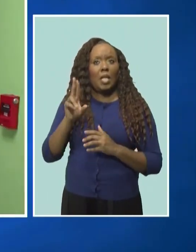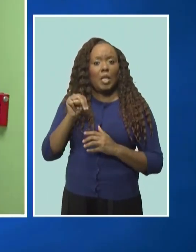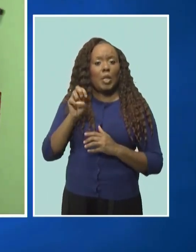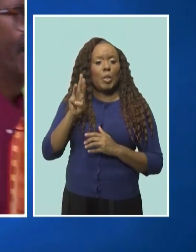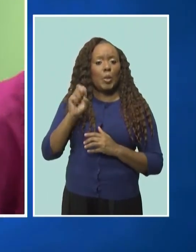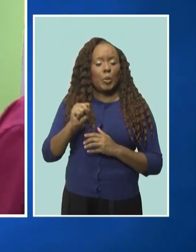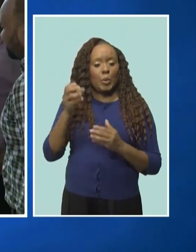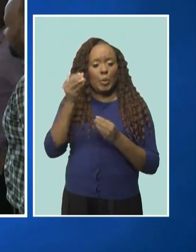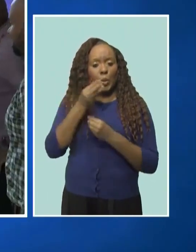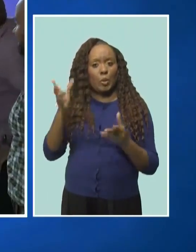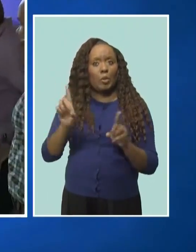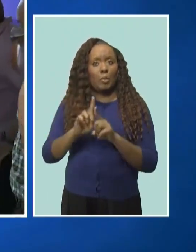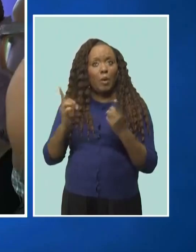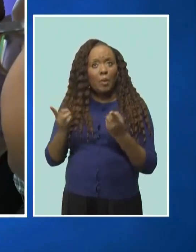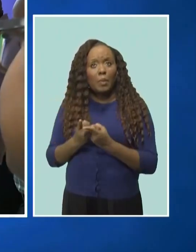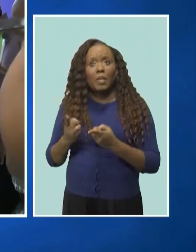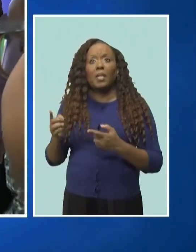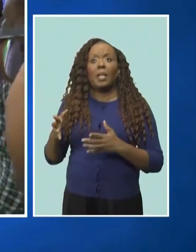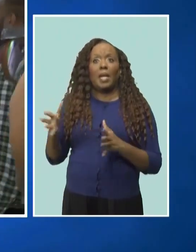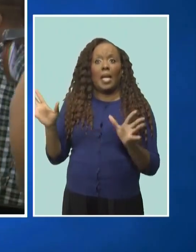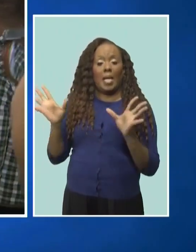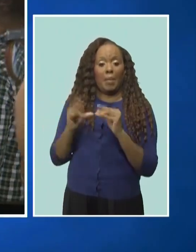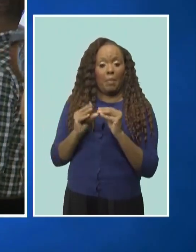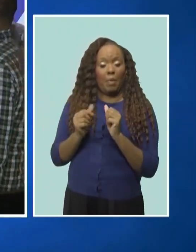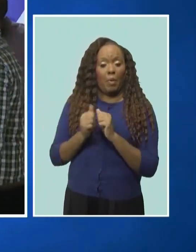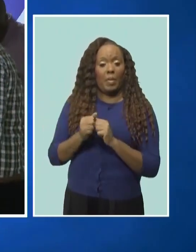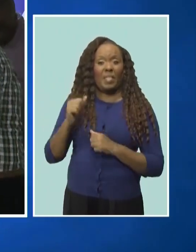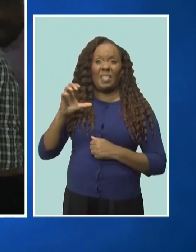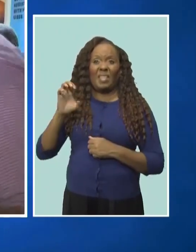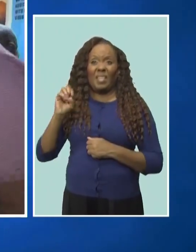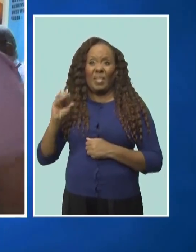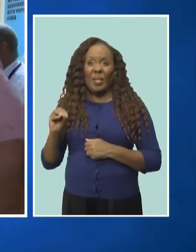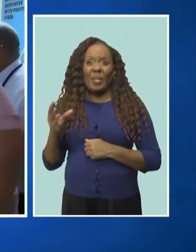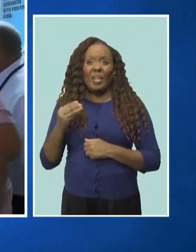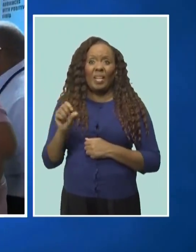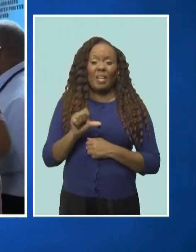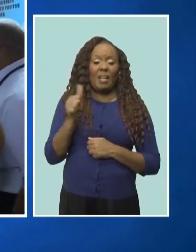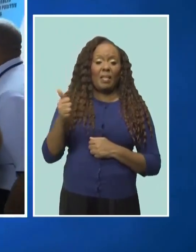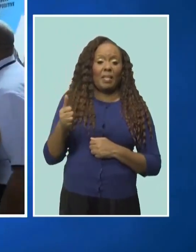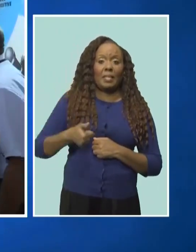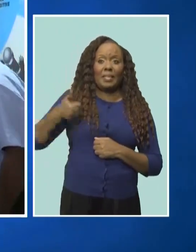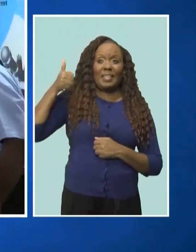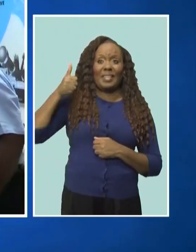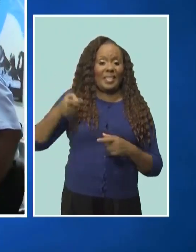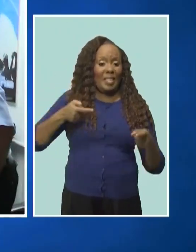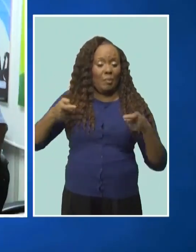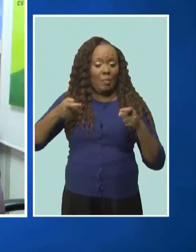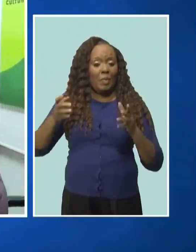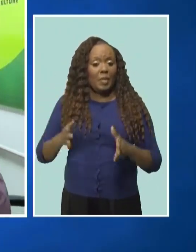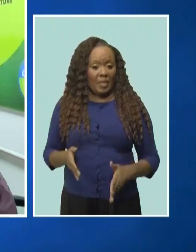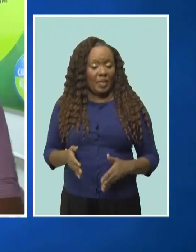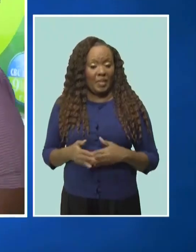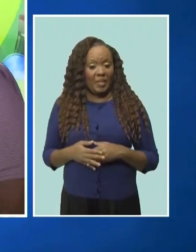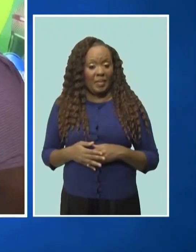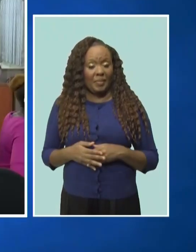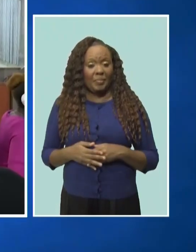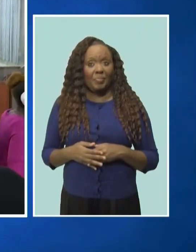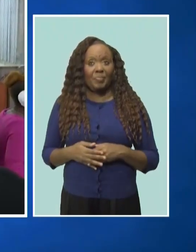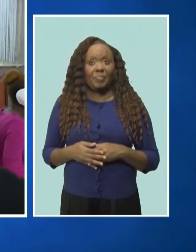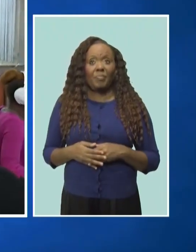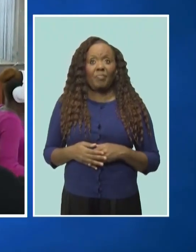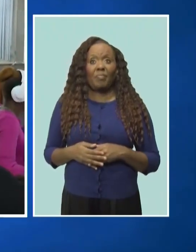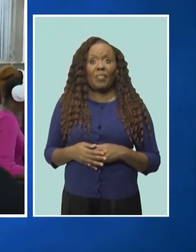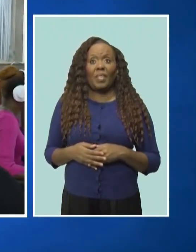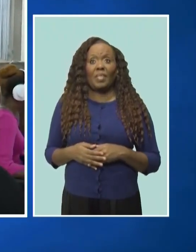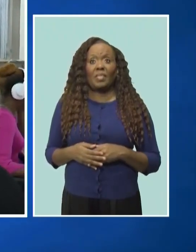Lowe, before later meeting with CEO Sanka Price and other senior managers. Mr. Griffith is introduced